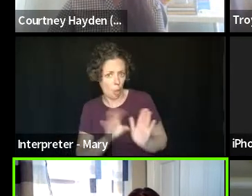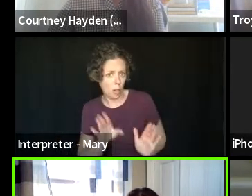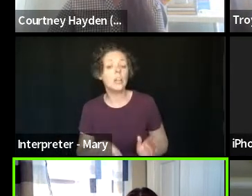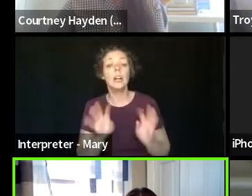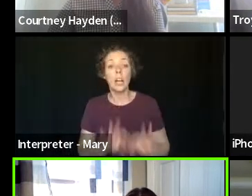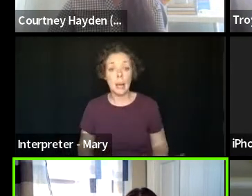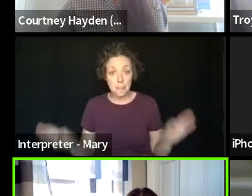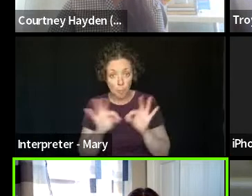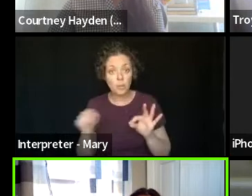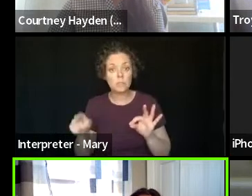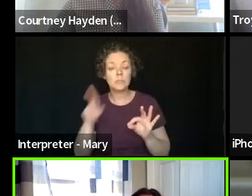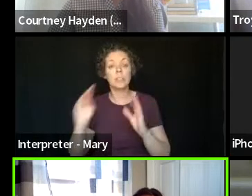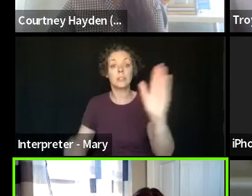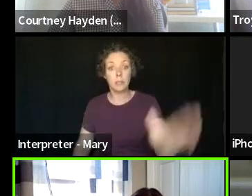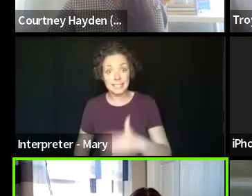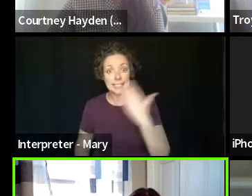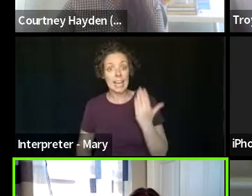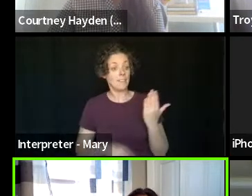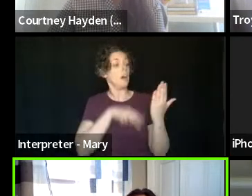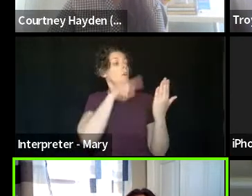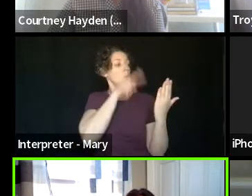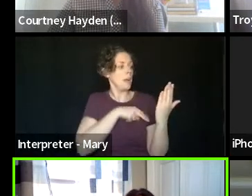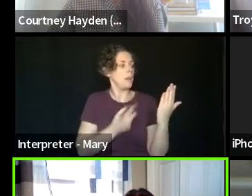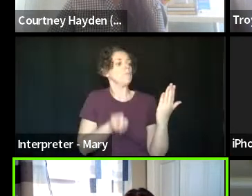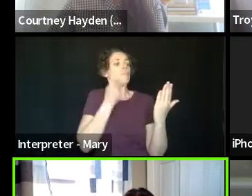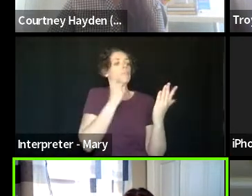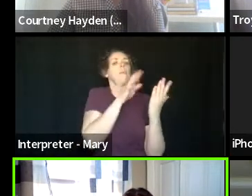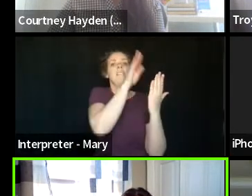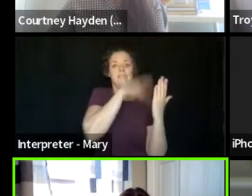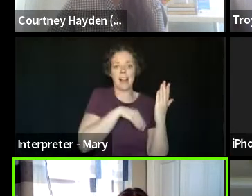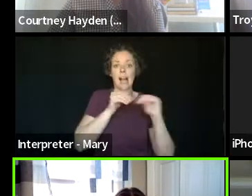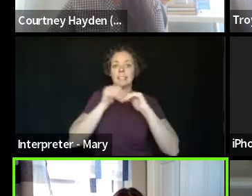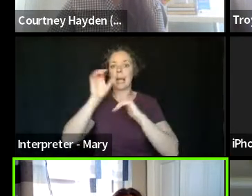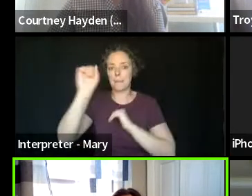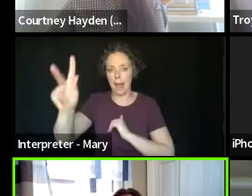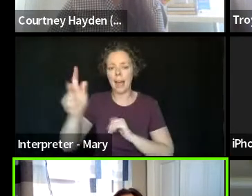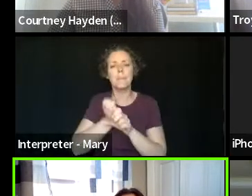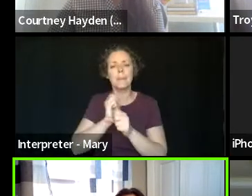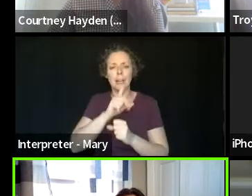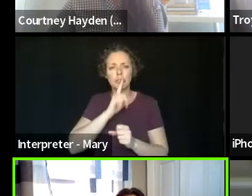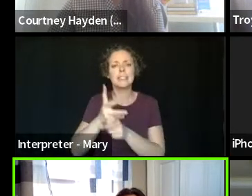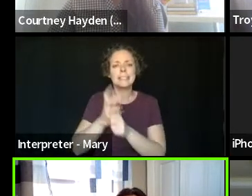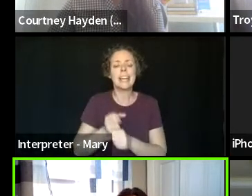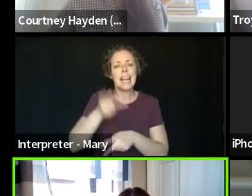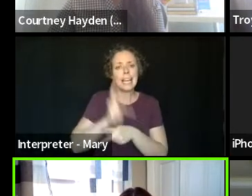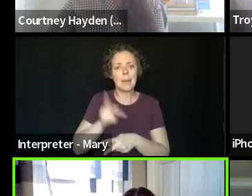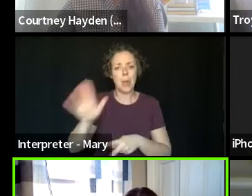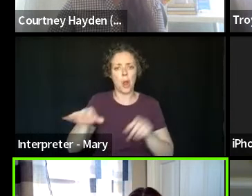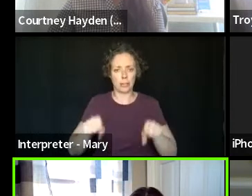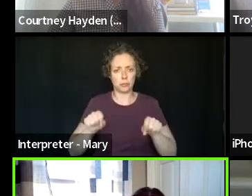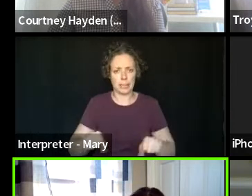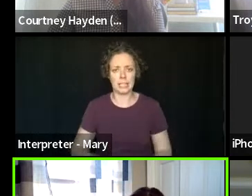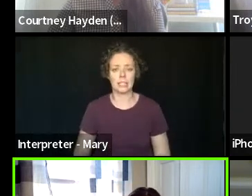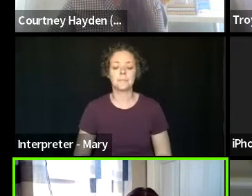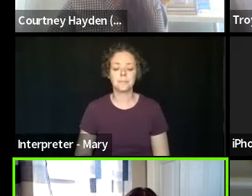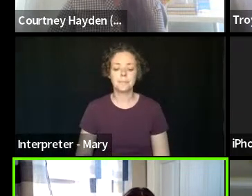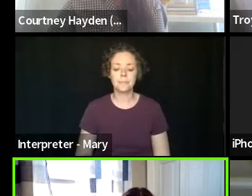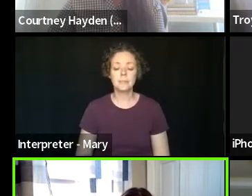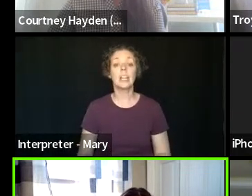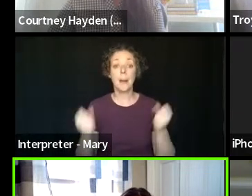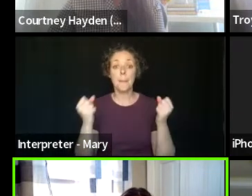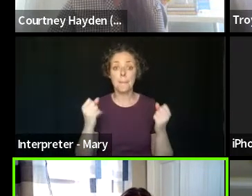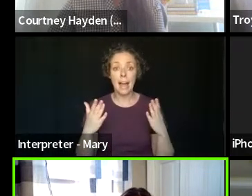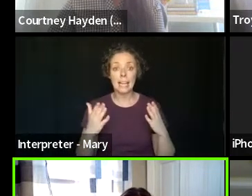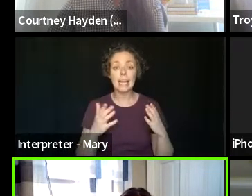they respond to that notice and send it back so they can keep their eligibility. There is a lot of amazing navigators